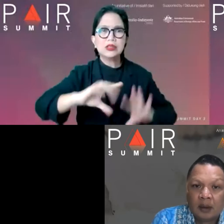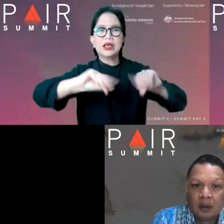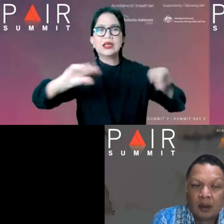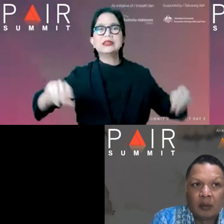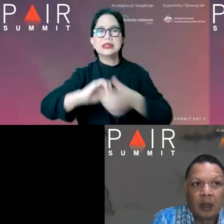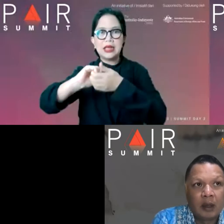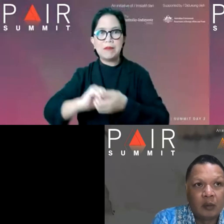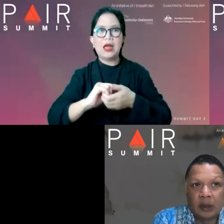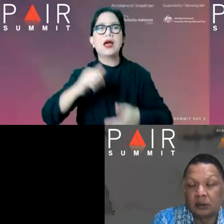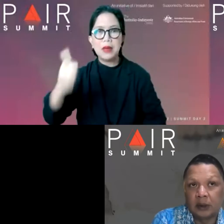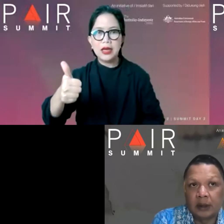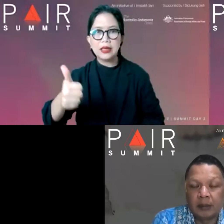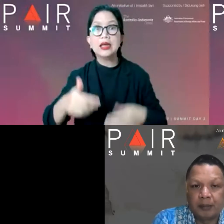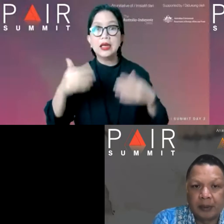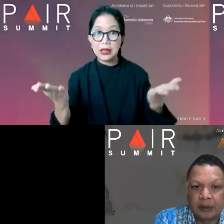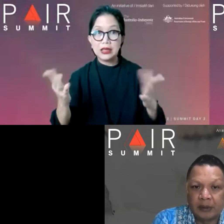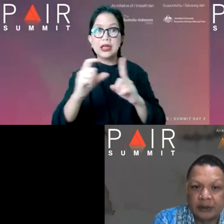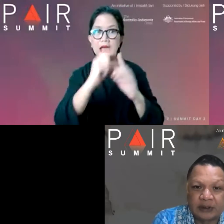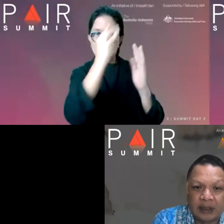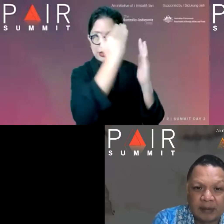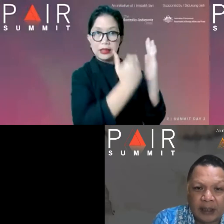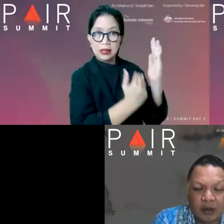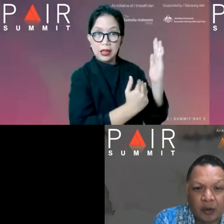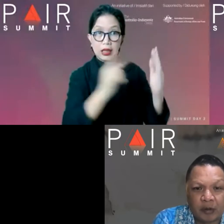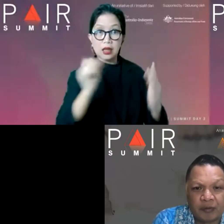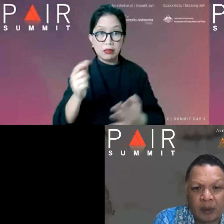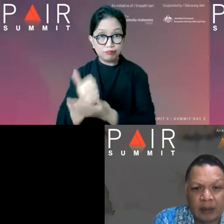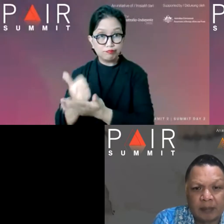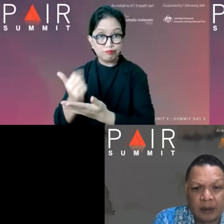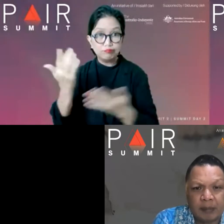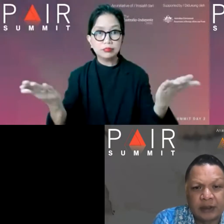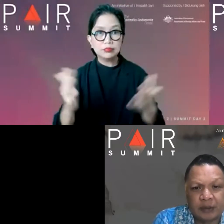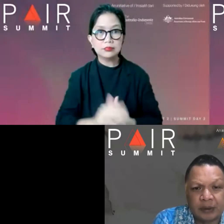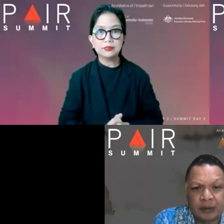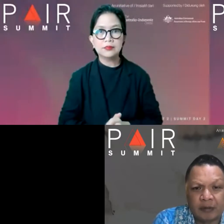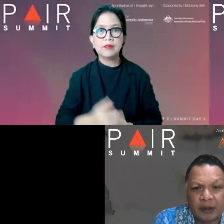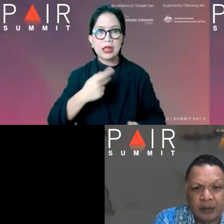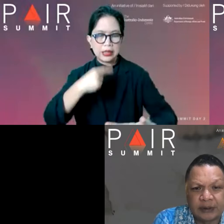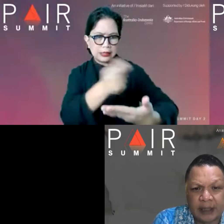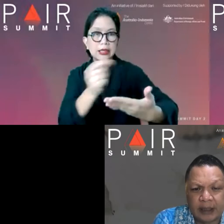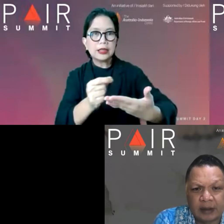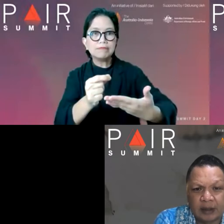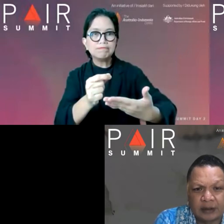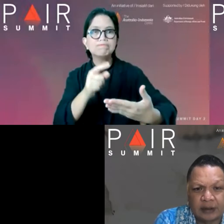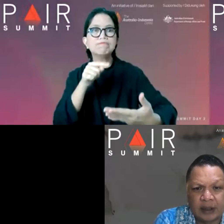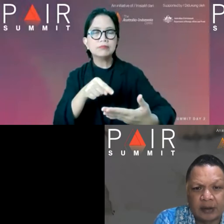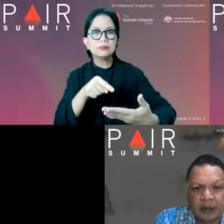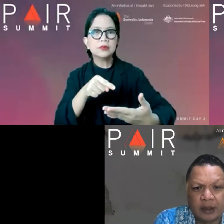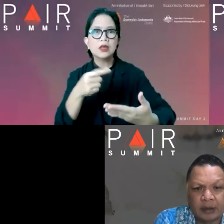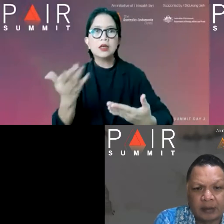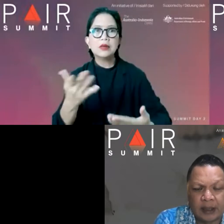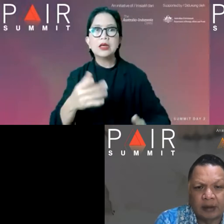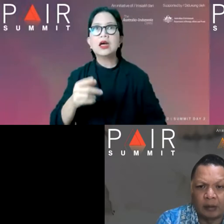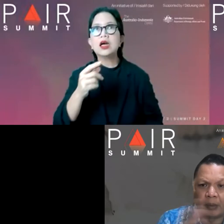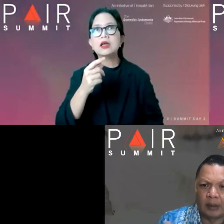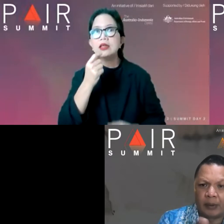moment? Well, I was just taking note of what the Minister of Health was saying this